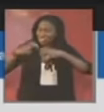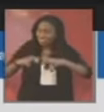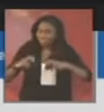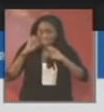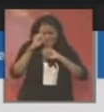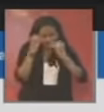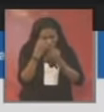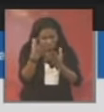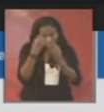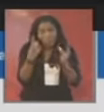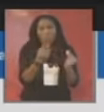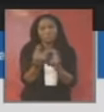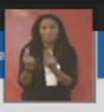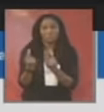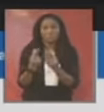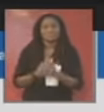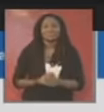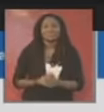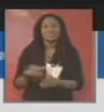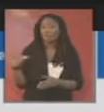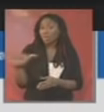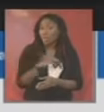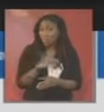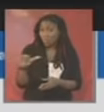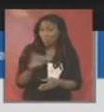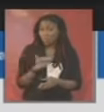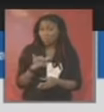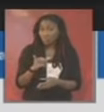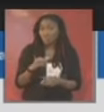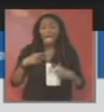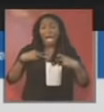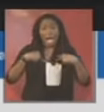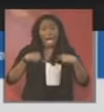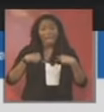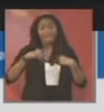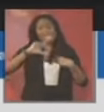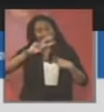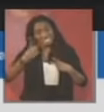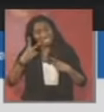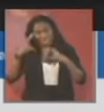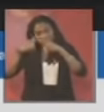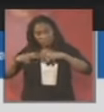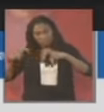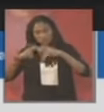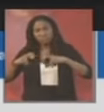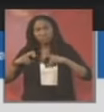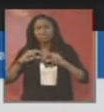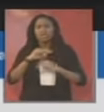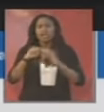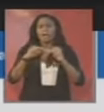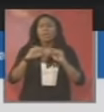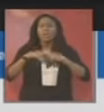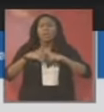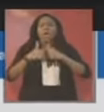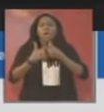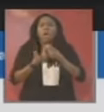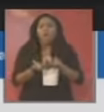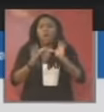the UWI St. Augustine COVID-19 Research, Evidence to Inform a Multidisciplinary Response to the